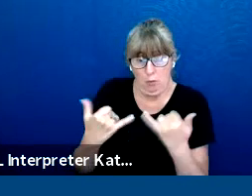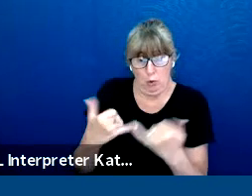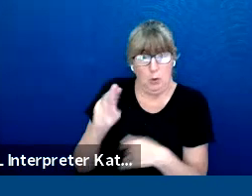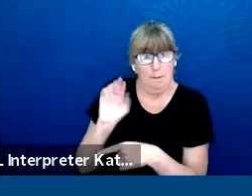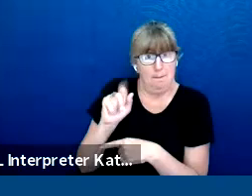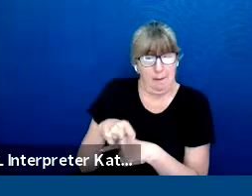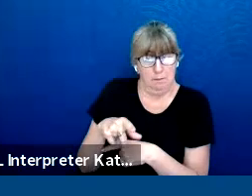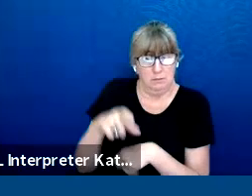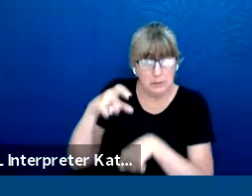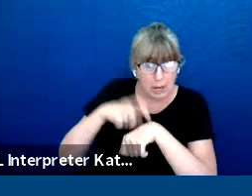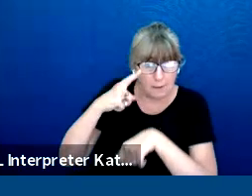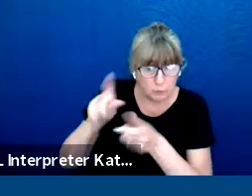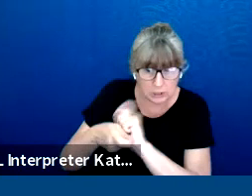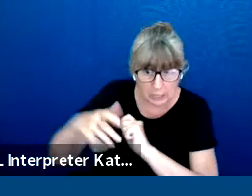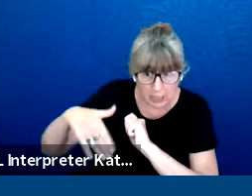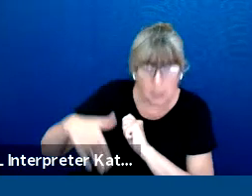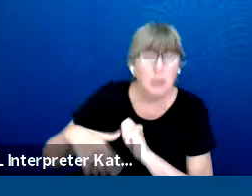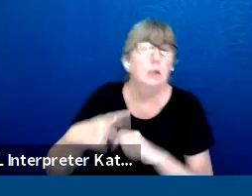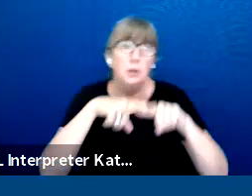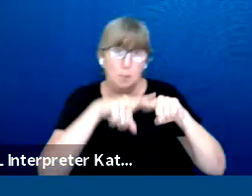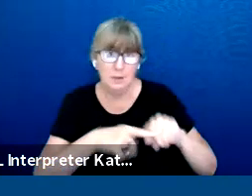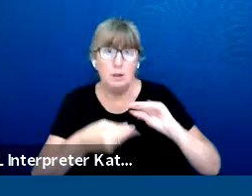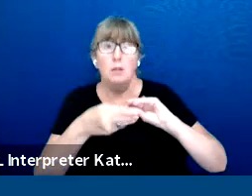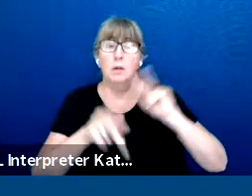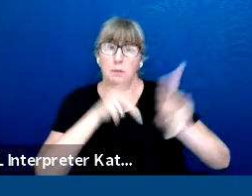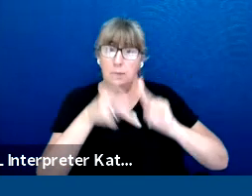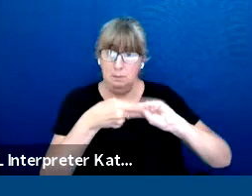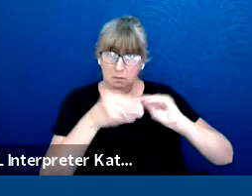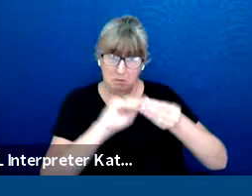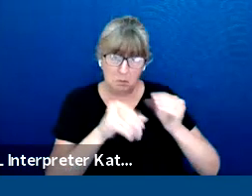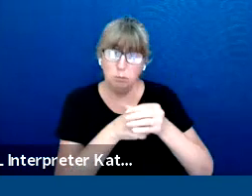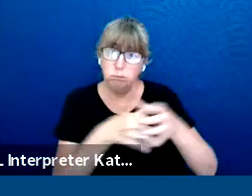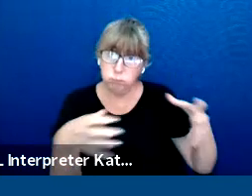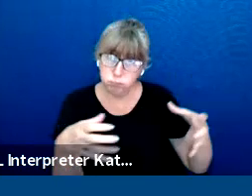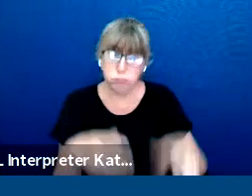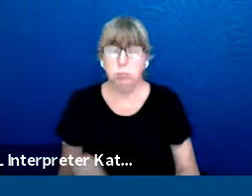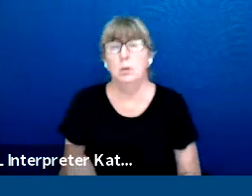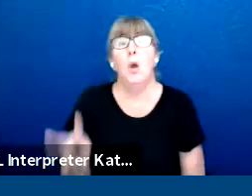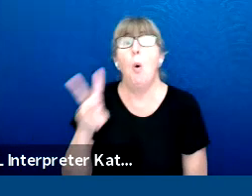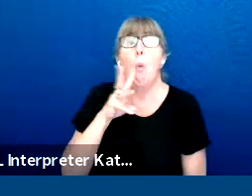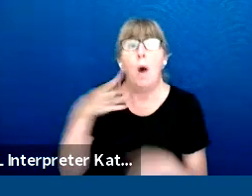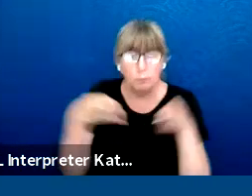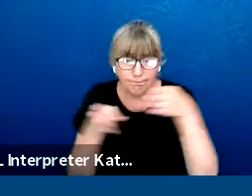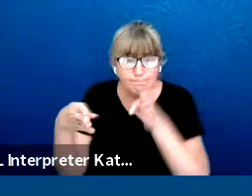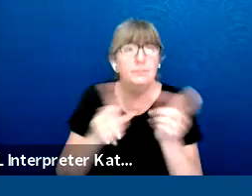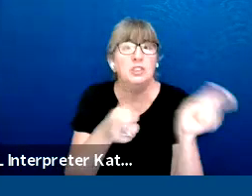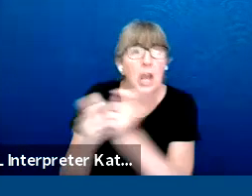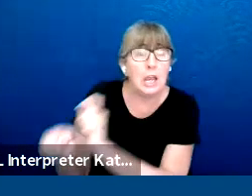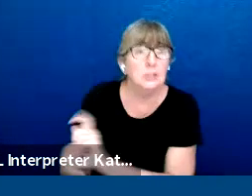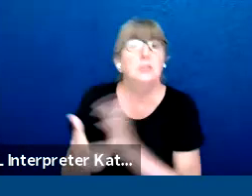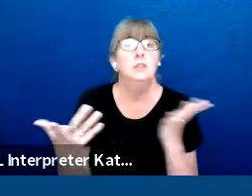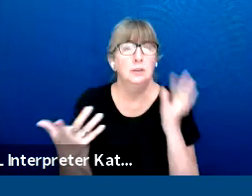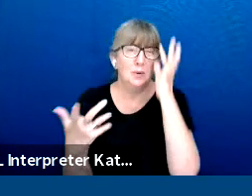growth, any changes to the waterways over time. So all of these factor into when a map will be